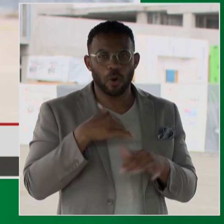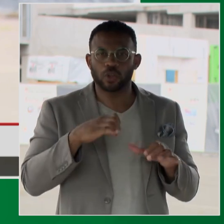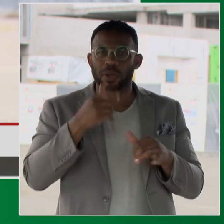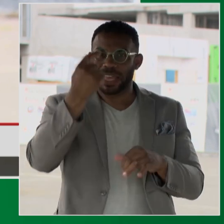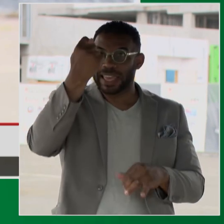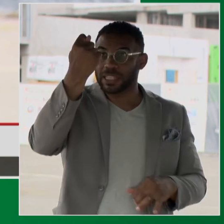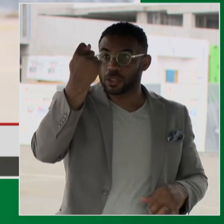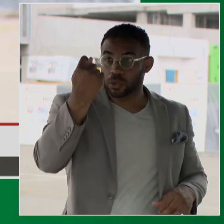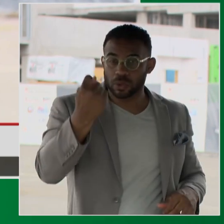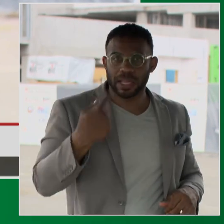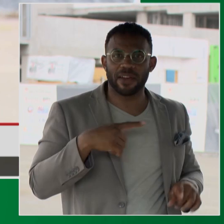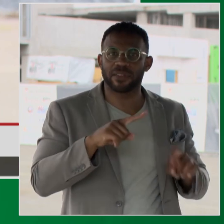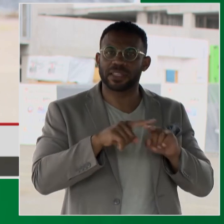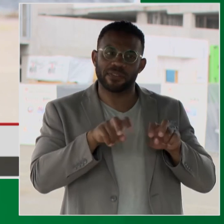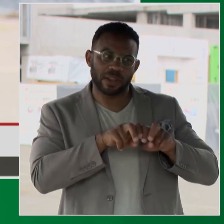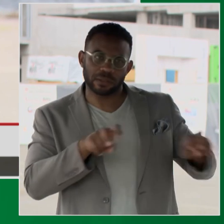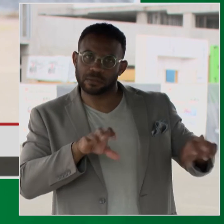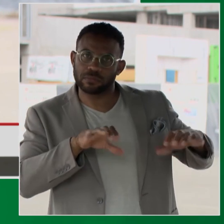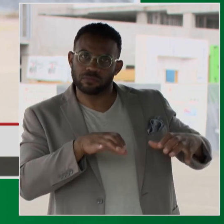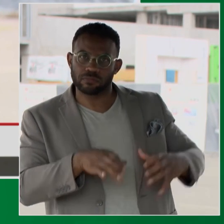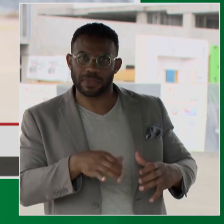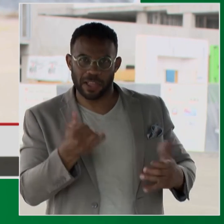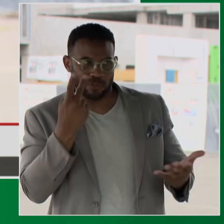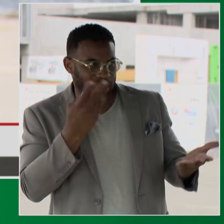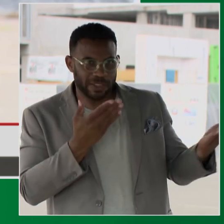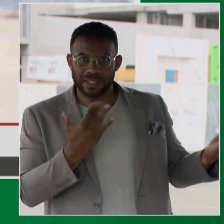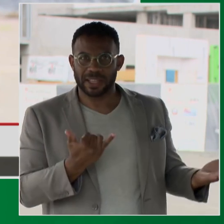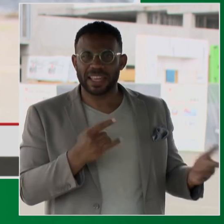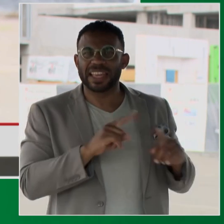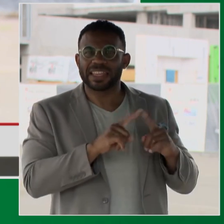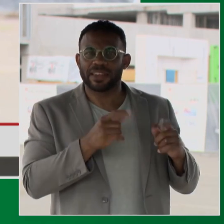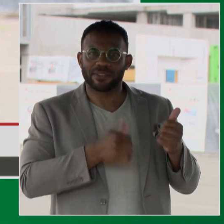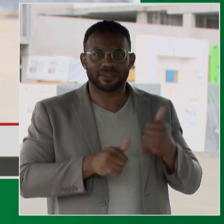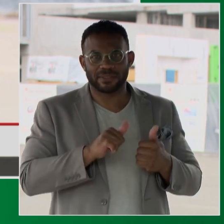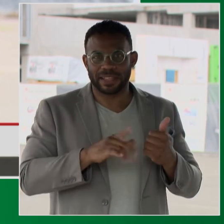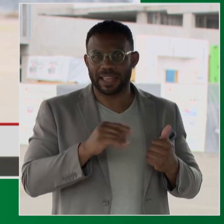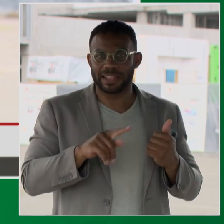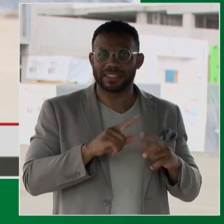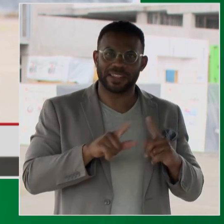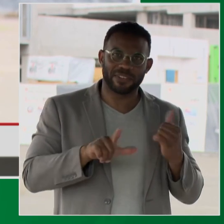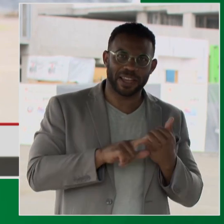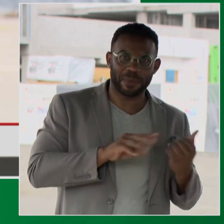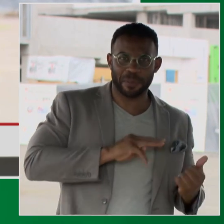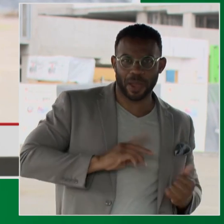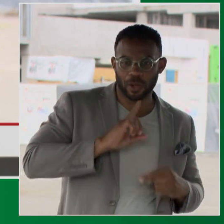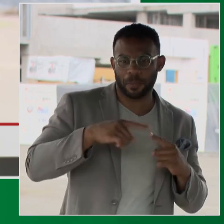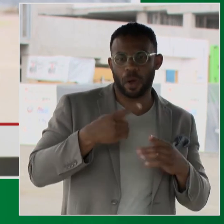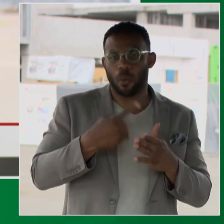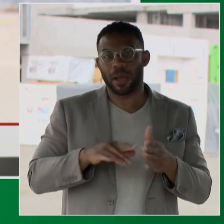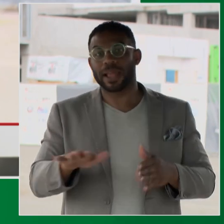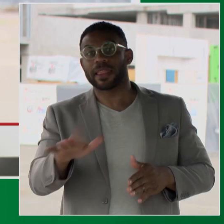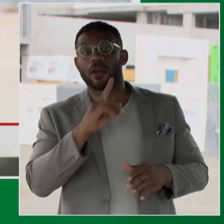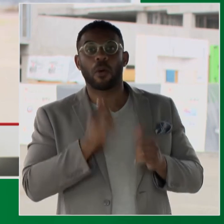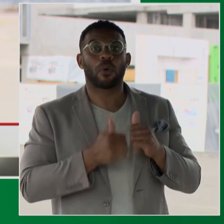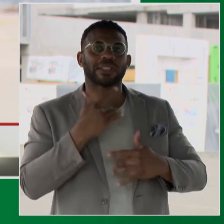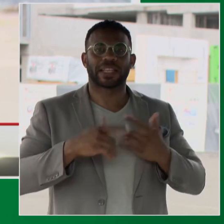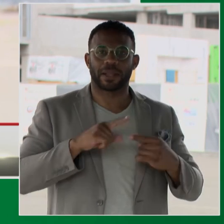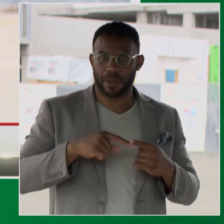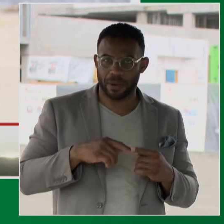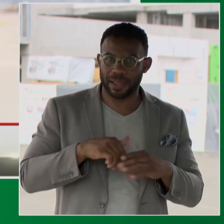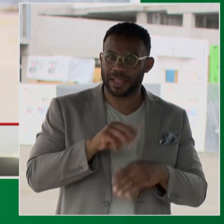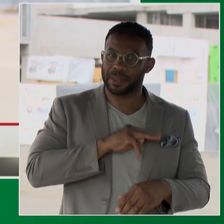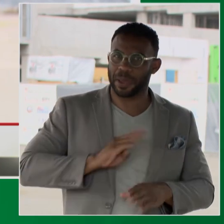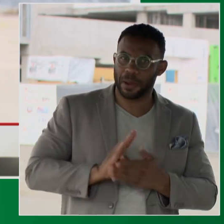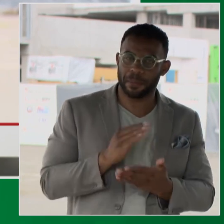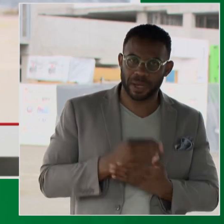each Tuesday is have a different cluster and a different deputy mayor up here talking about what they are most excited about in the